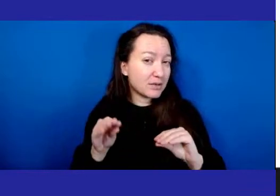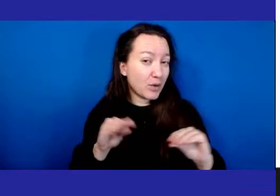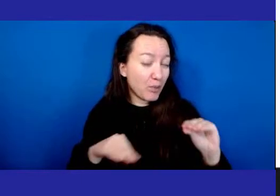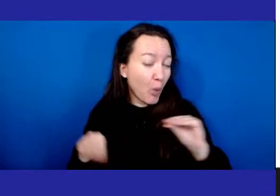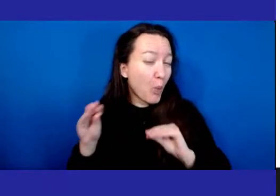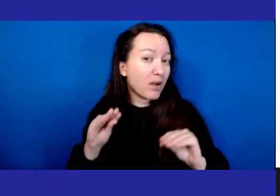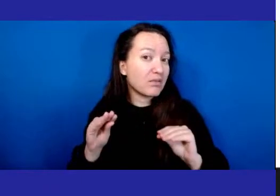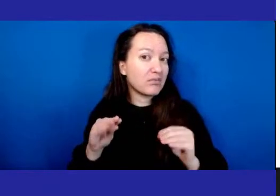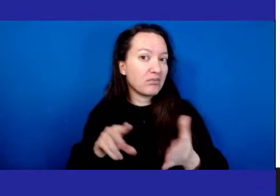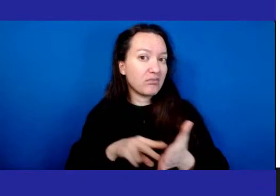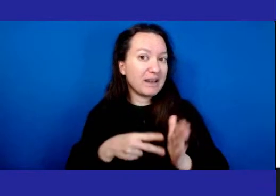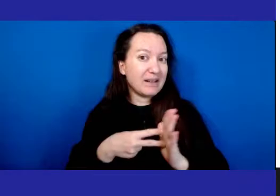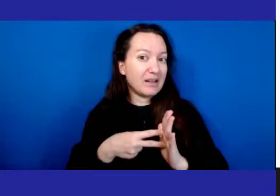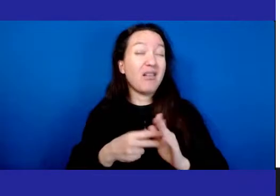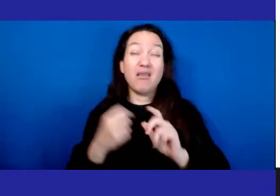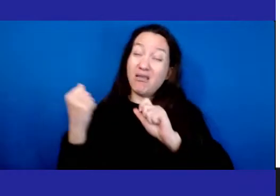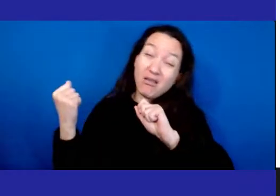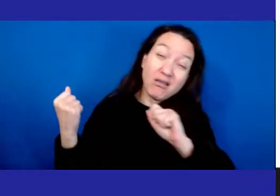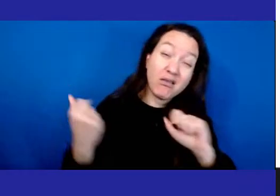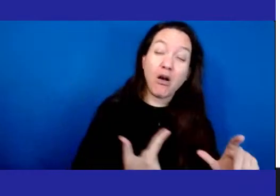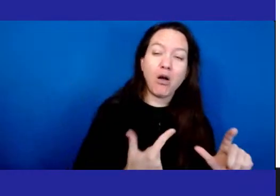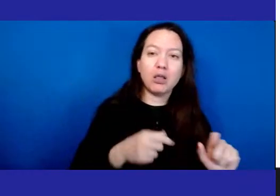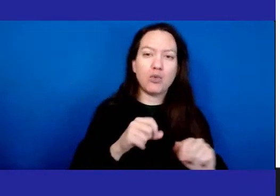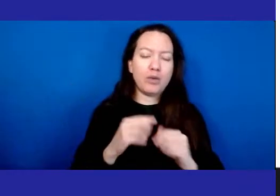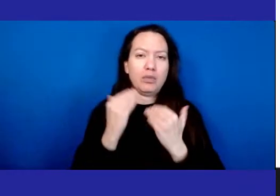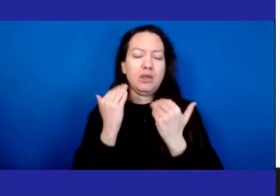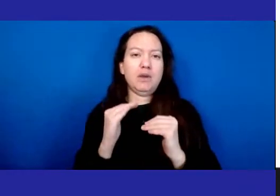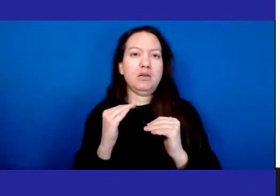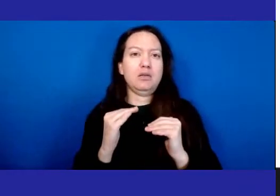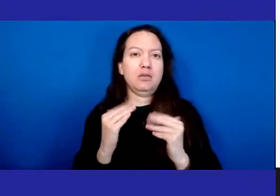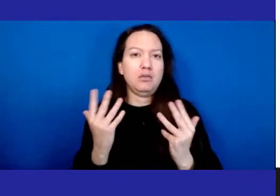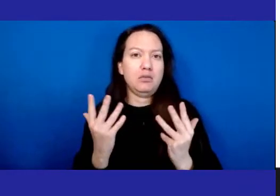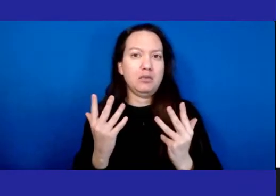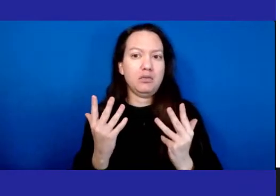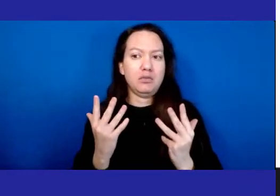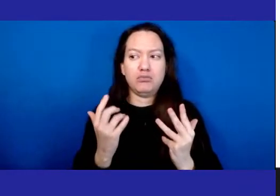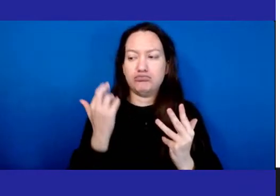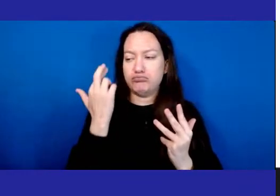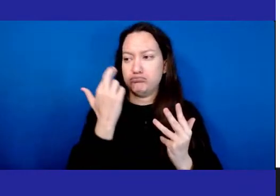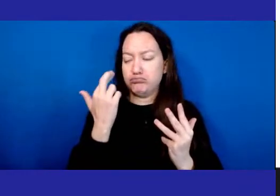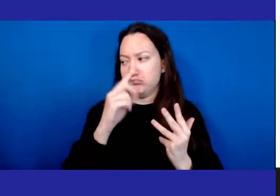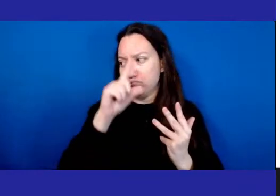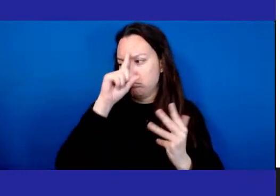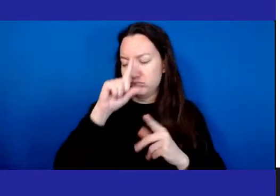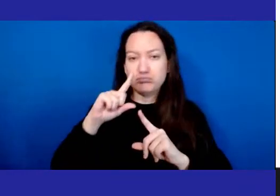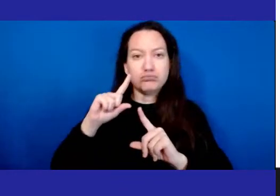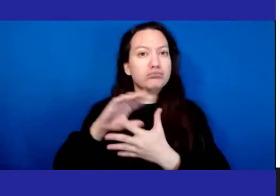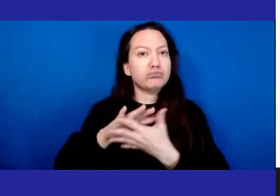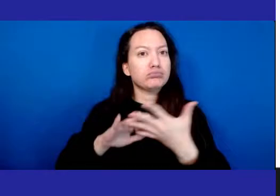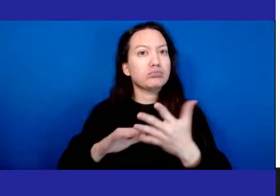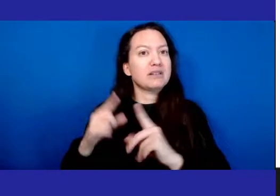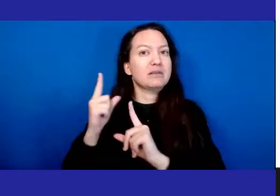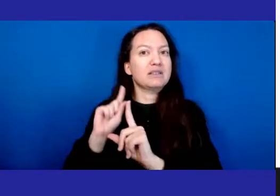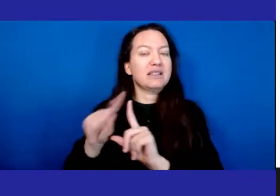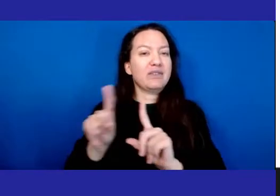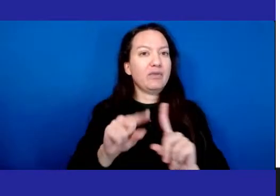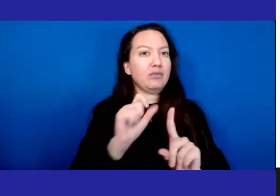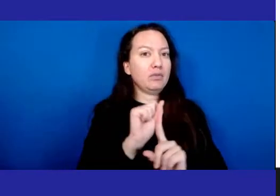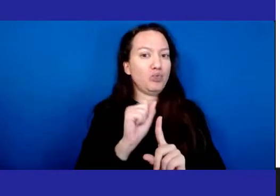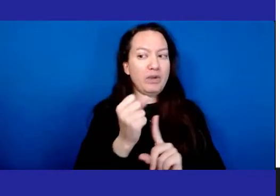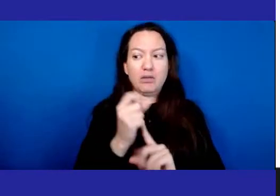just not be mobile for anywhere in the hospital? Because of, thinking of situations where